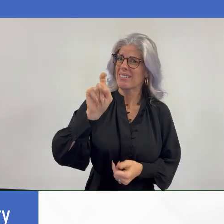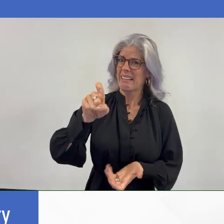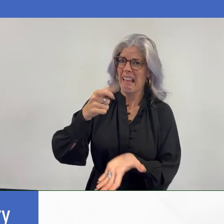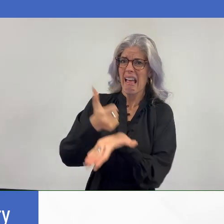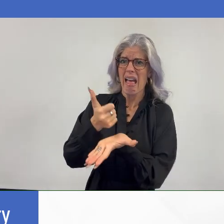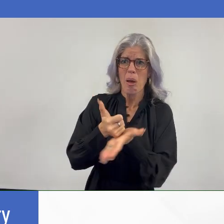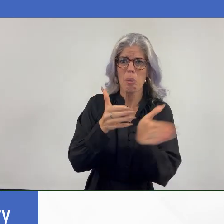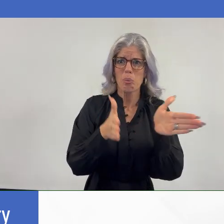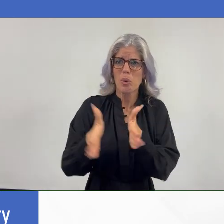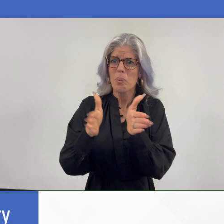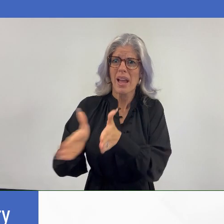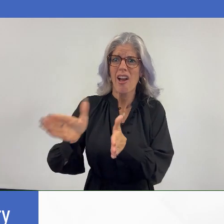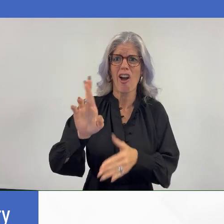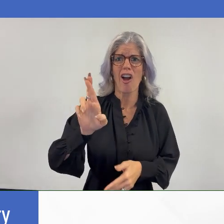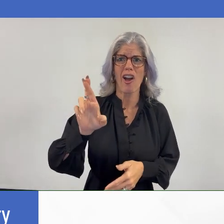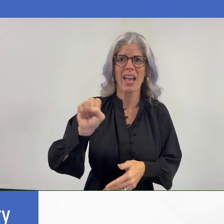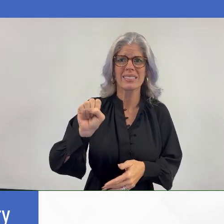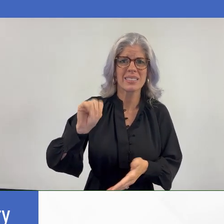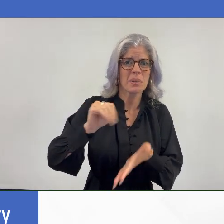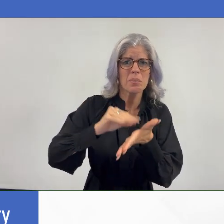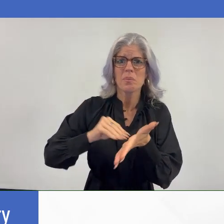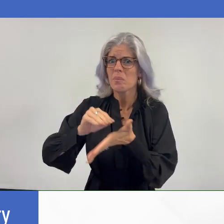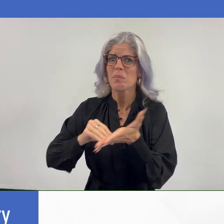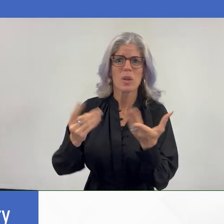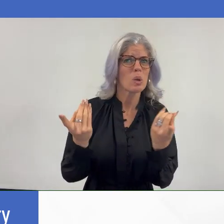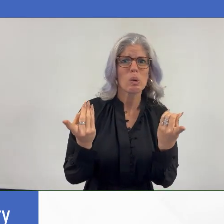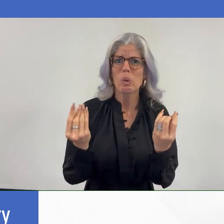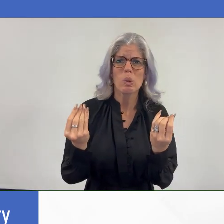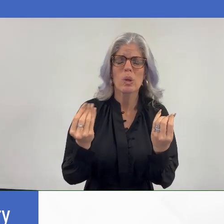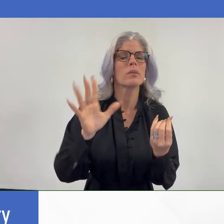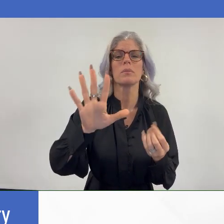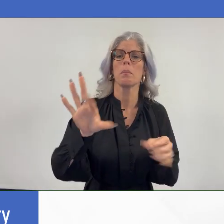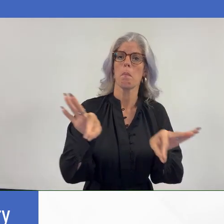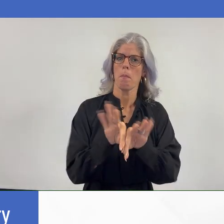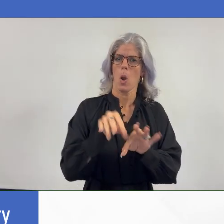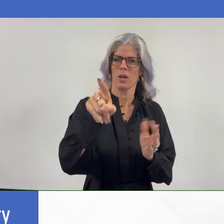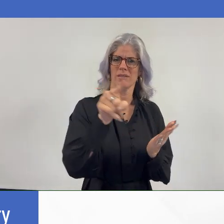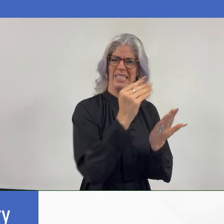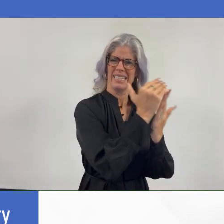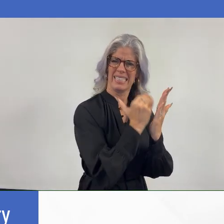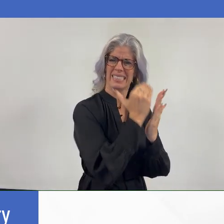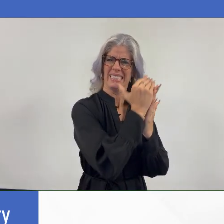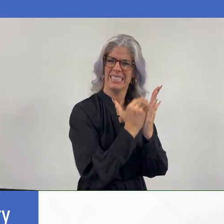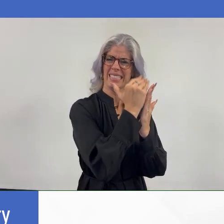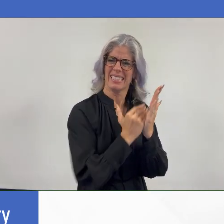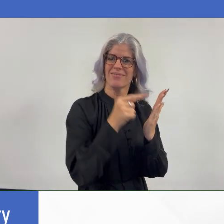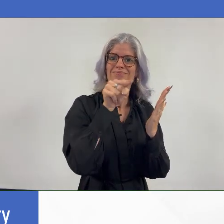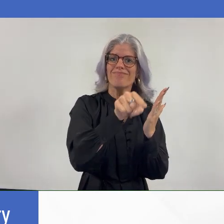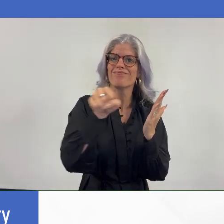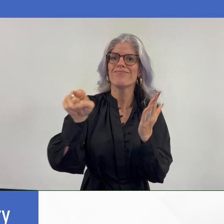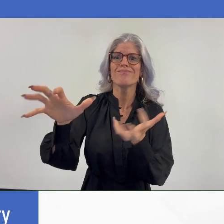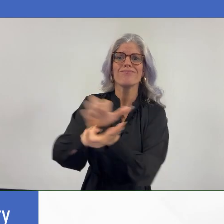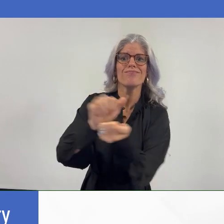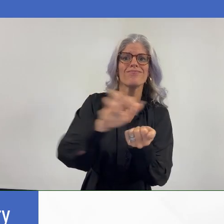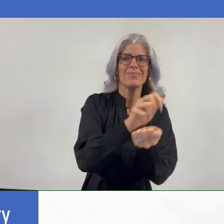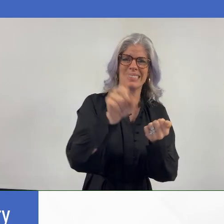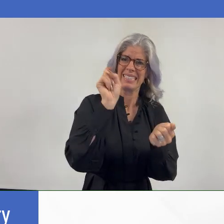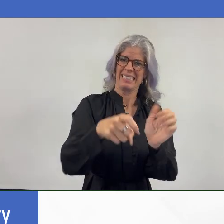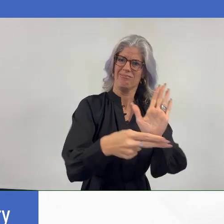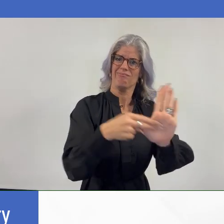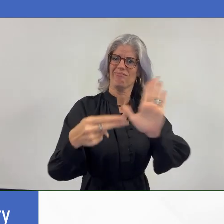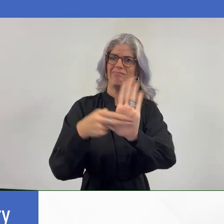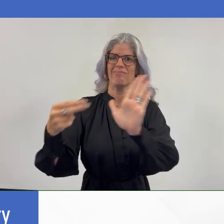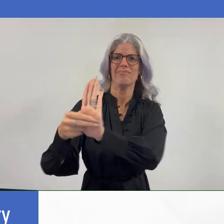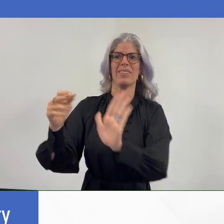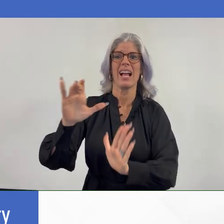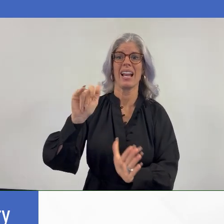also want to gather maintenance records and your entire insurance policy. Please note, you will have 60 days following your RSM